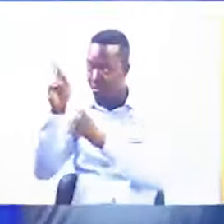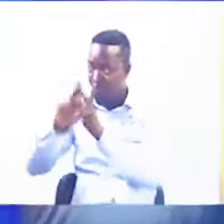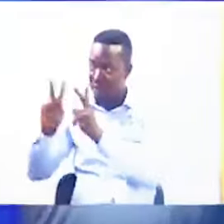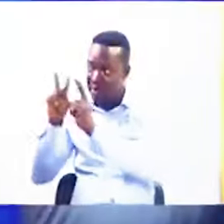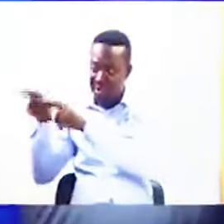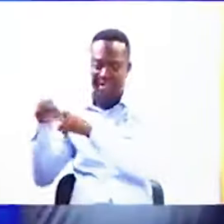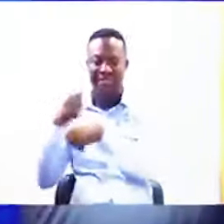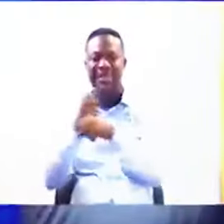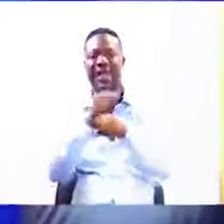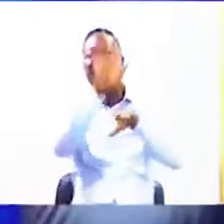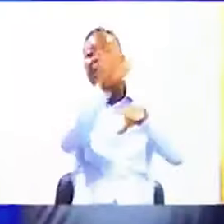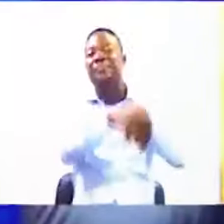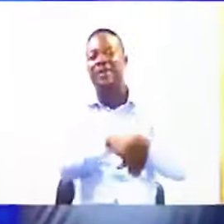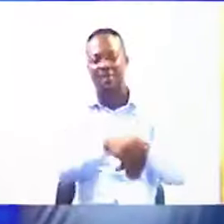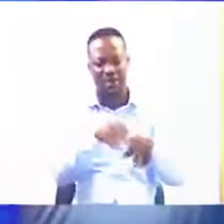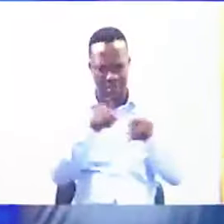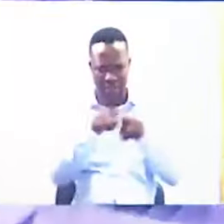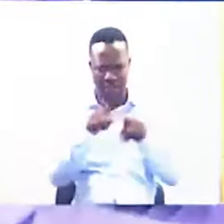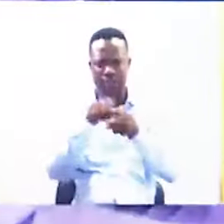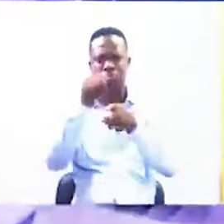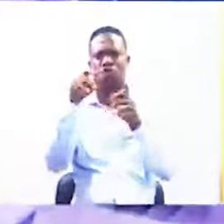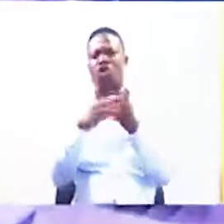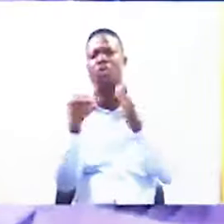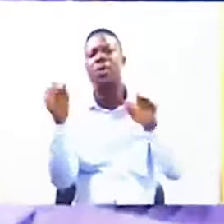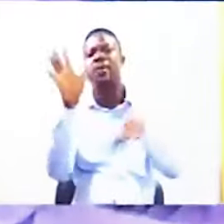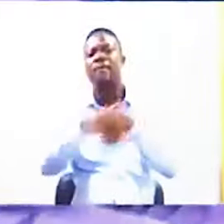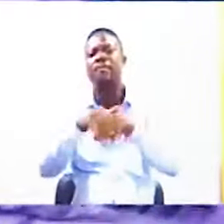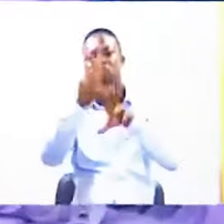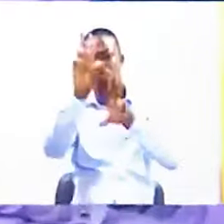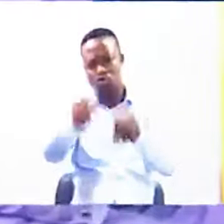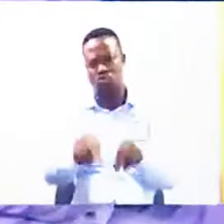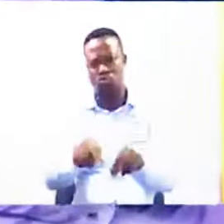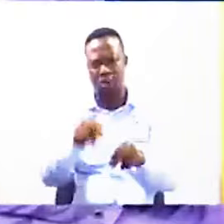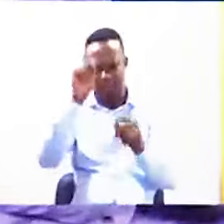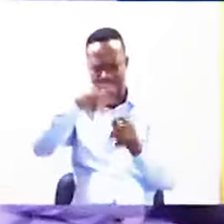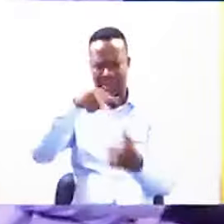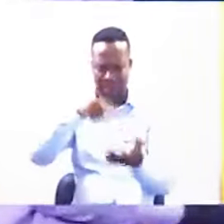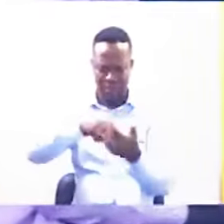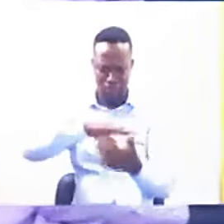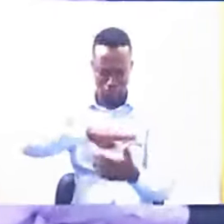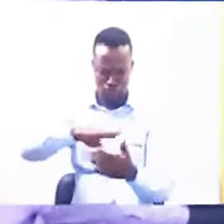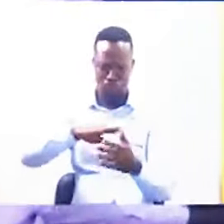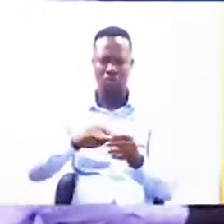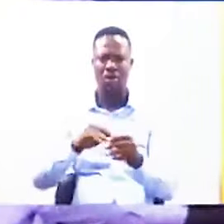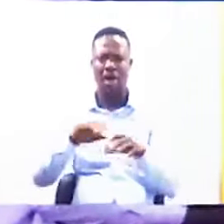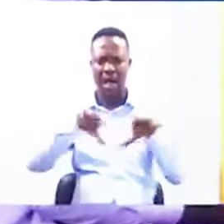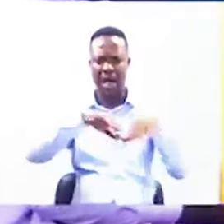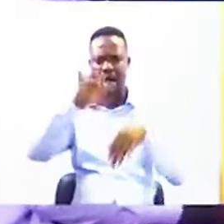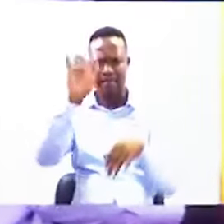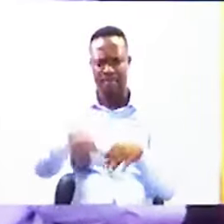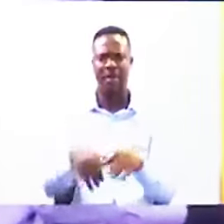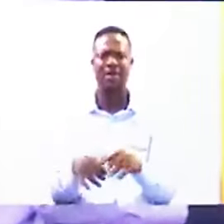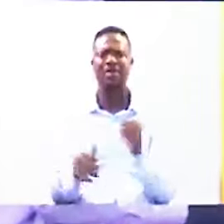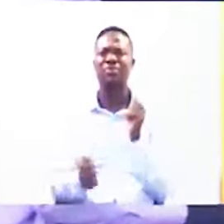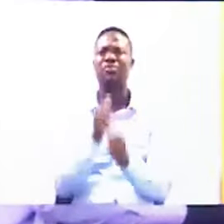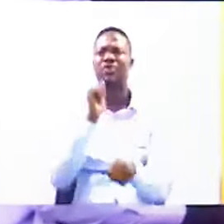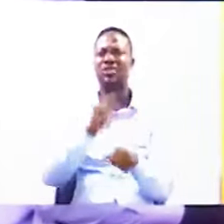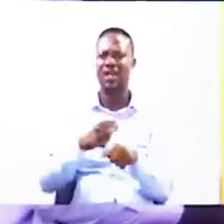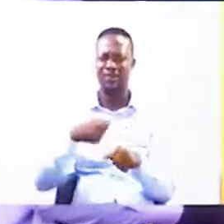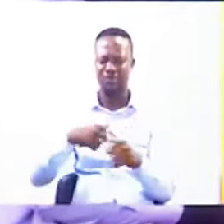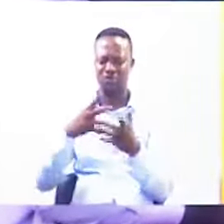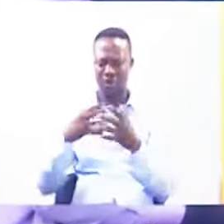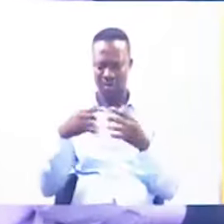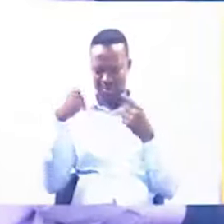Let us bow down our heads a bit and pray. Many times we want to be seen as good people, nice